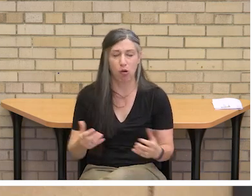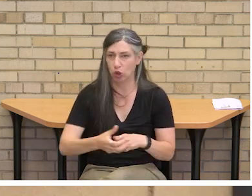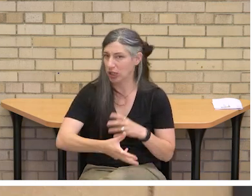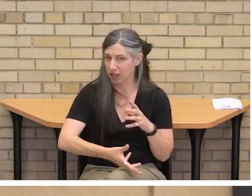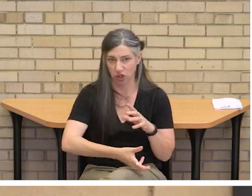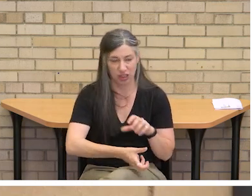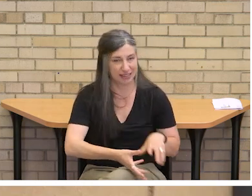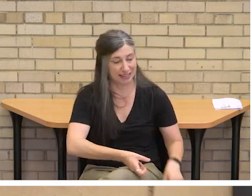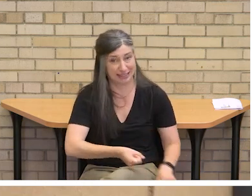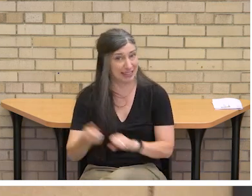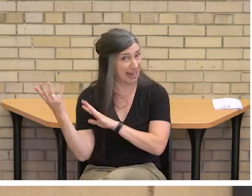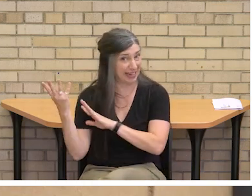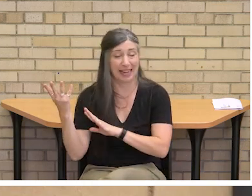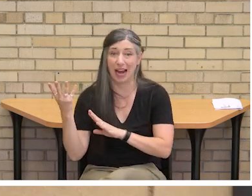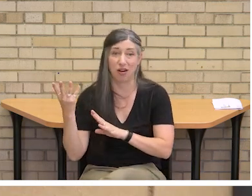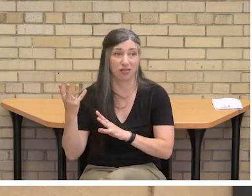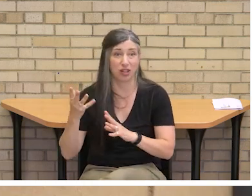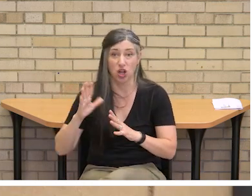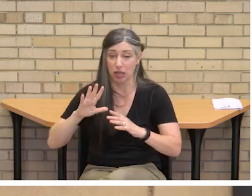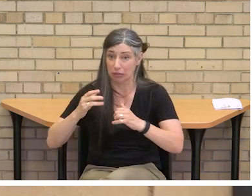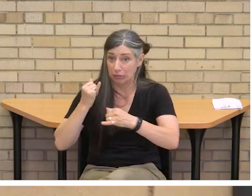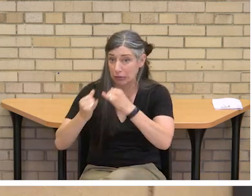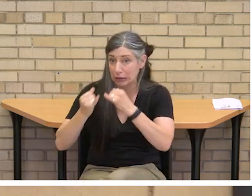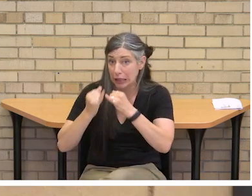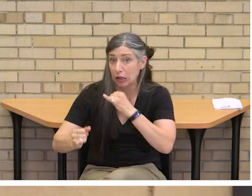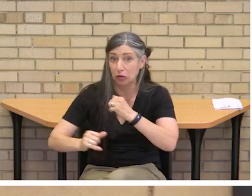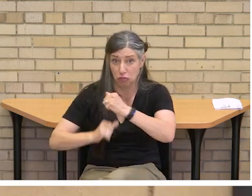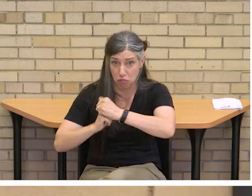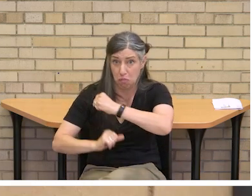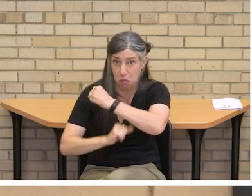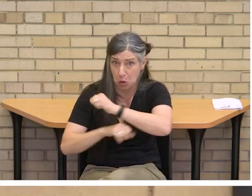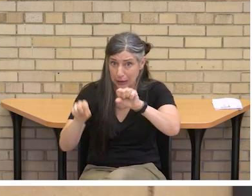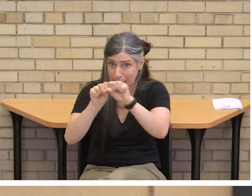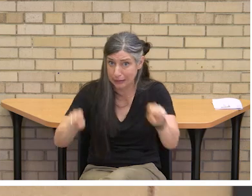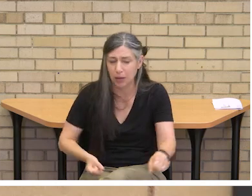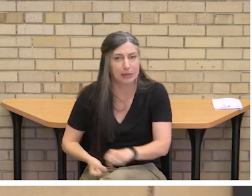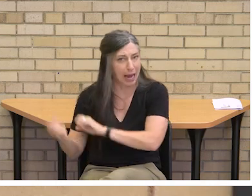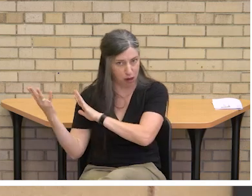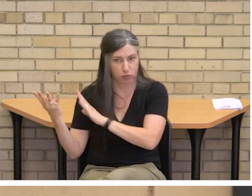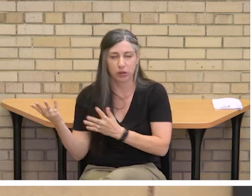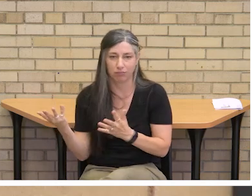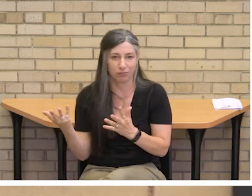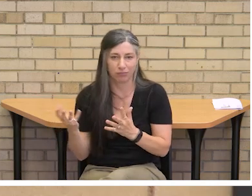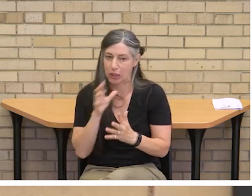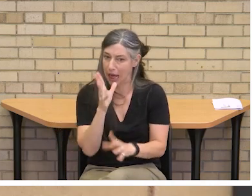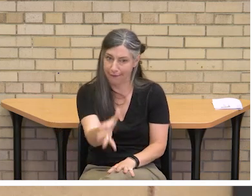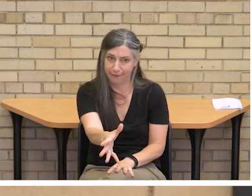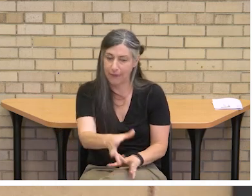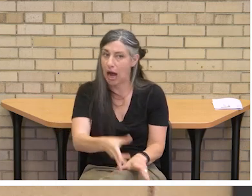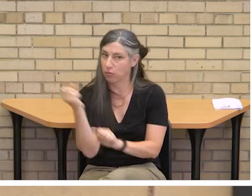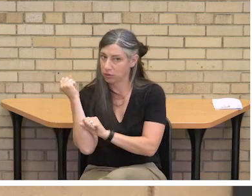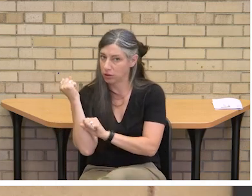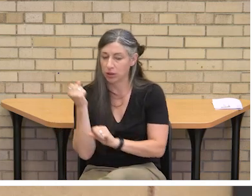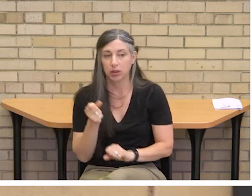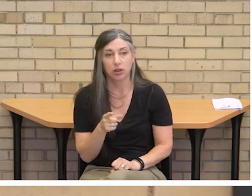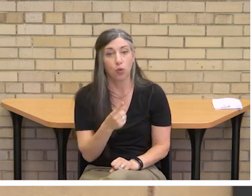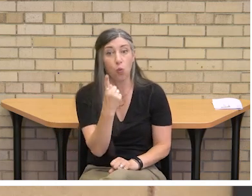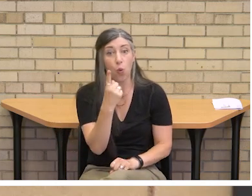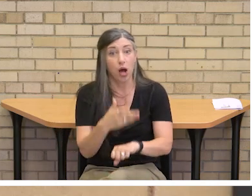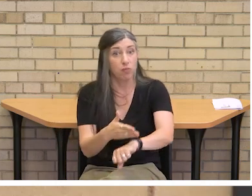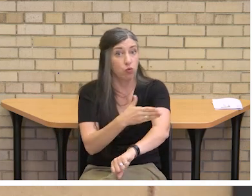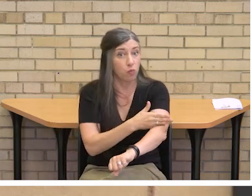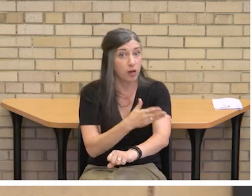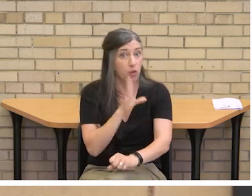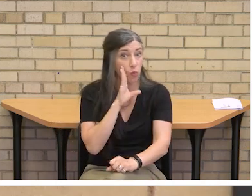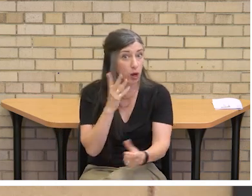the entirety of the steel support system. And one of the improvements there is